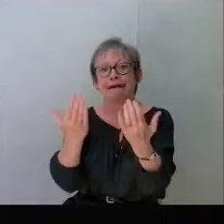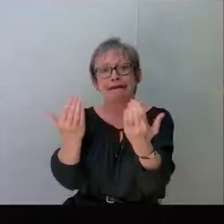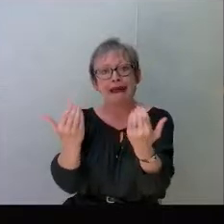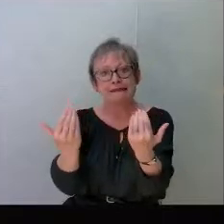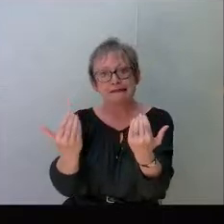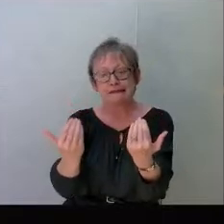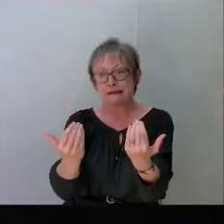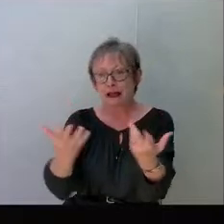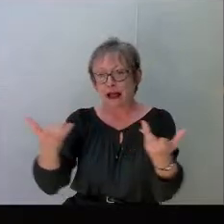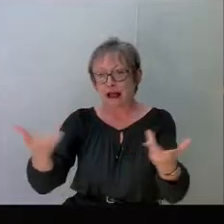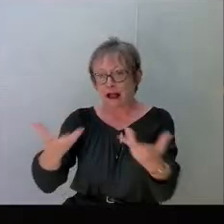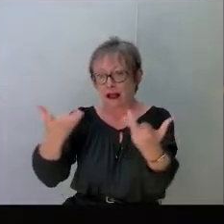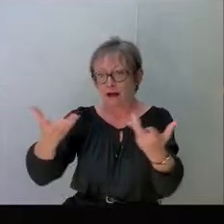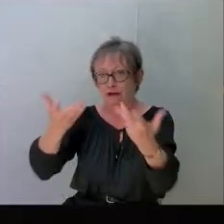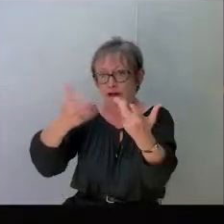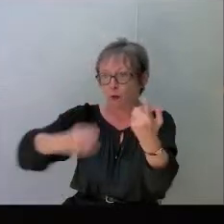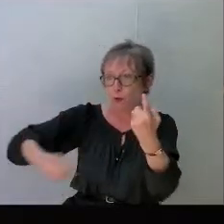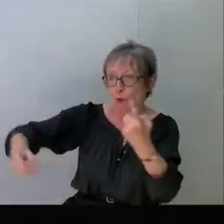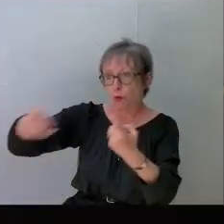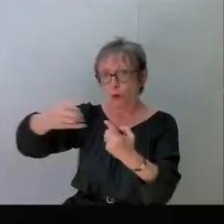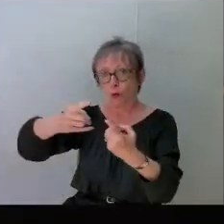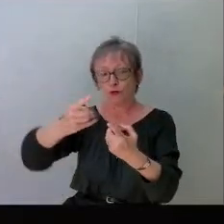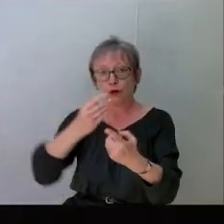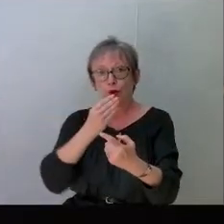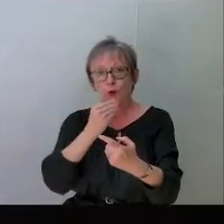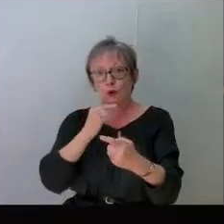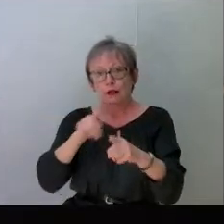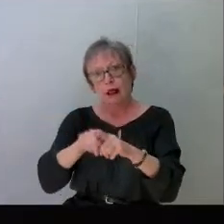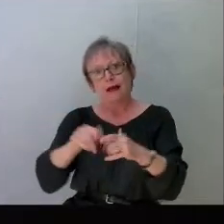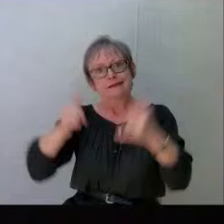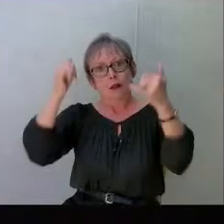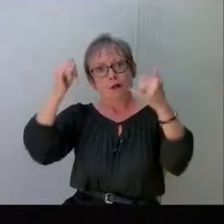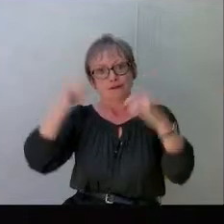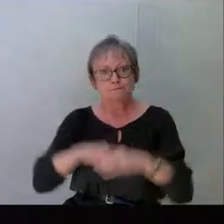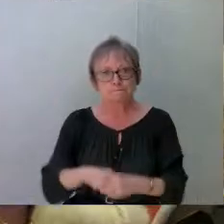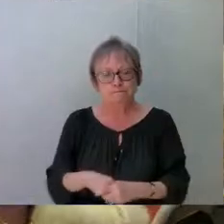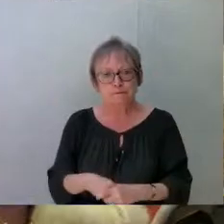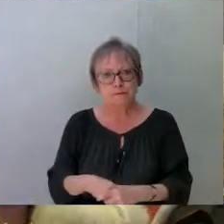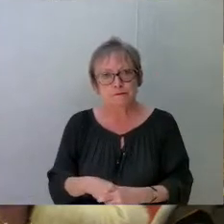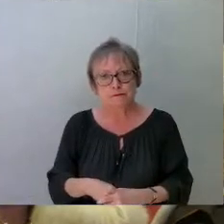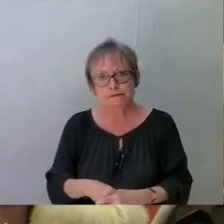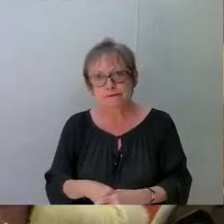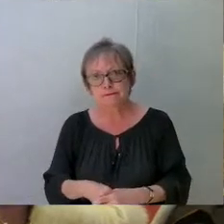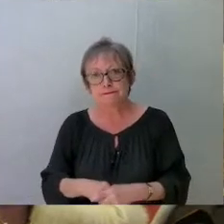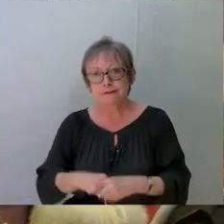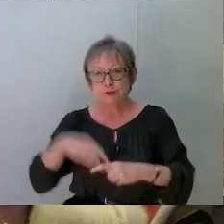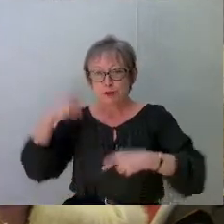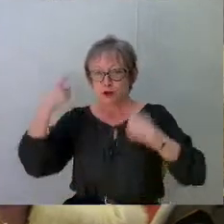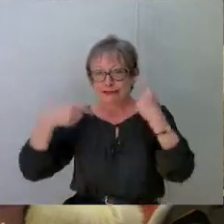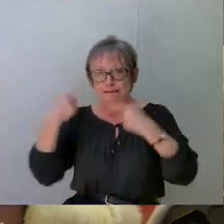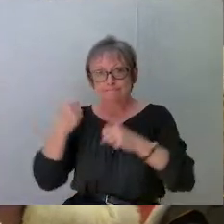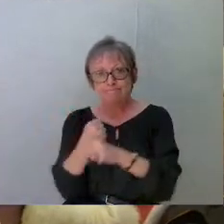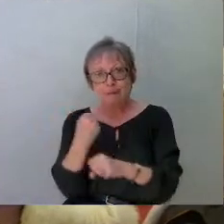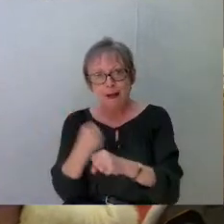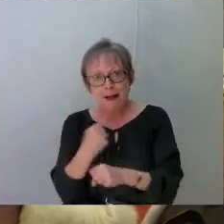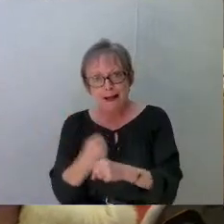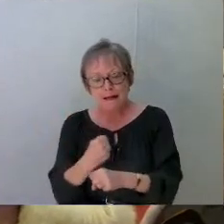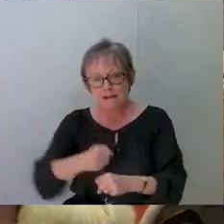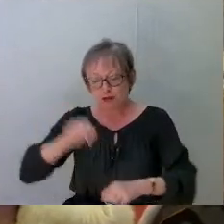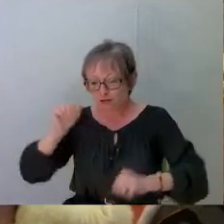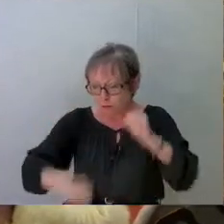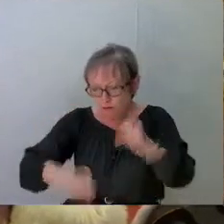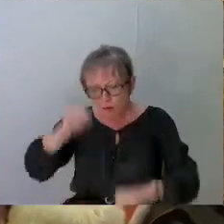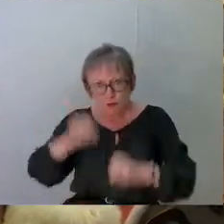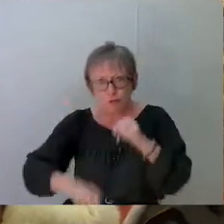I encourage all of you to really use this as a celebration. Make noise.